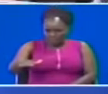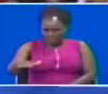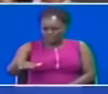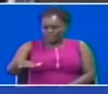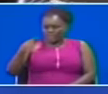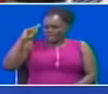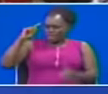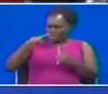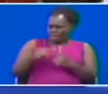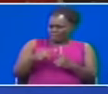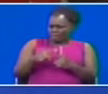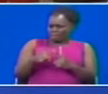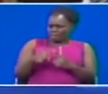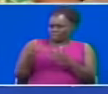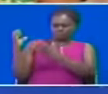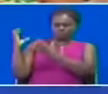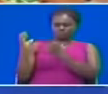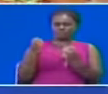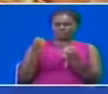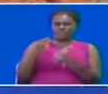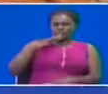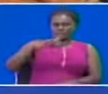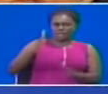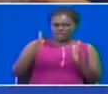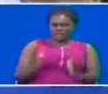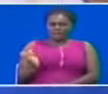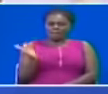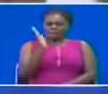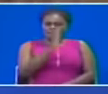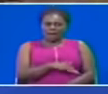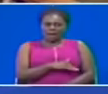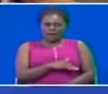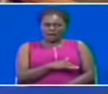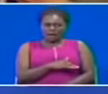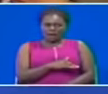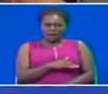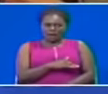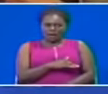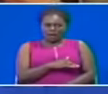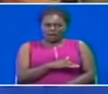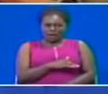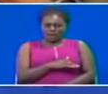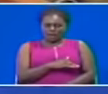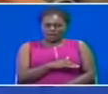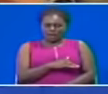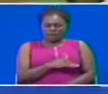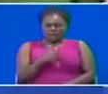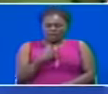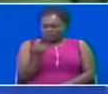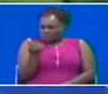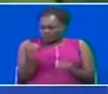they targeted the mess, forcing the speaker to retreat and convene a two-hour kamkunji with the